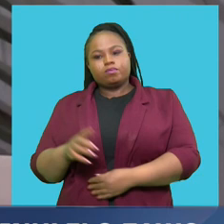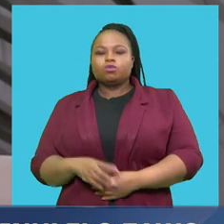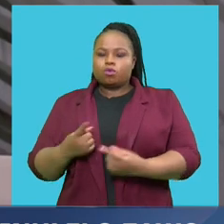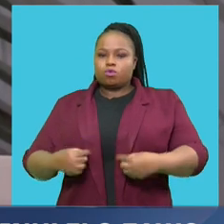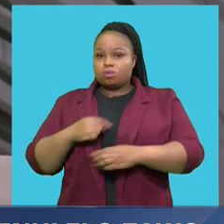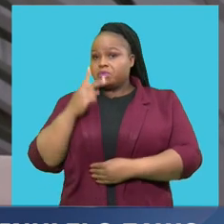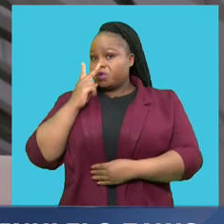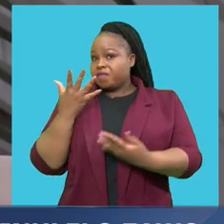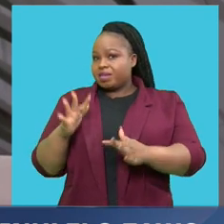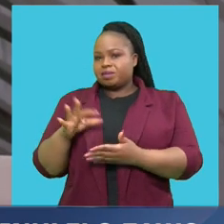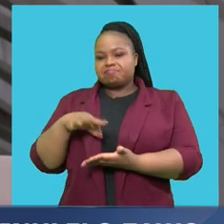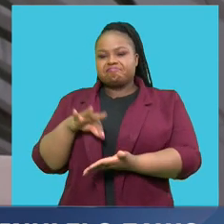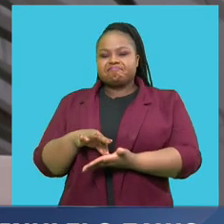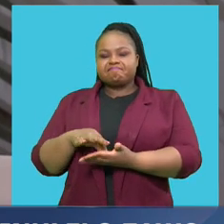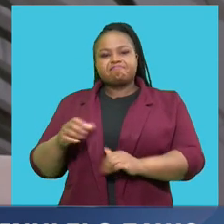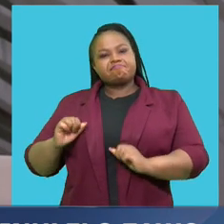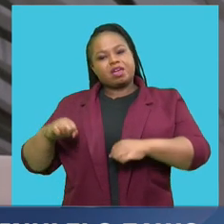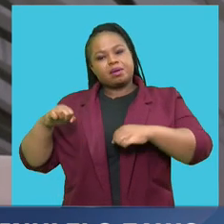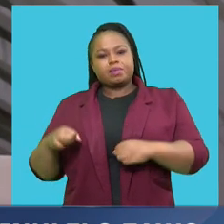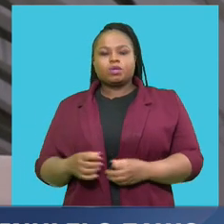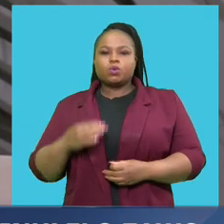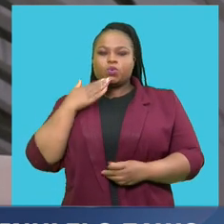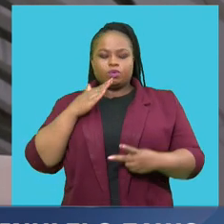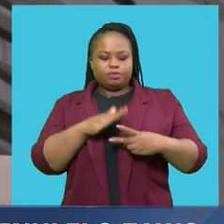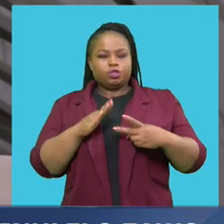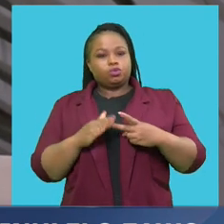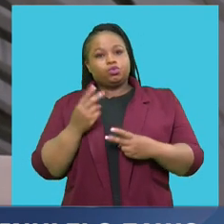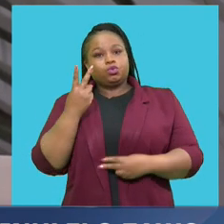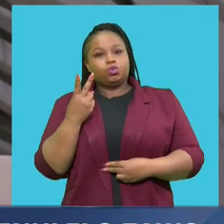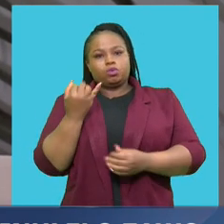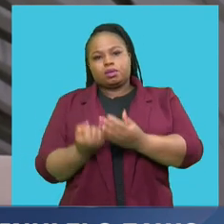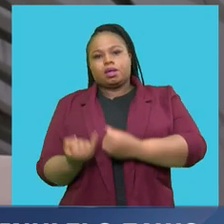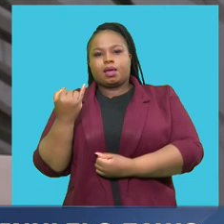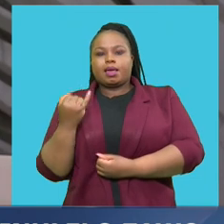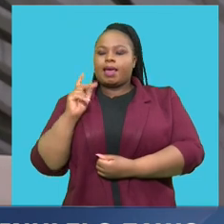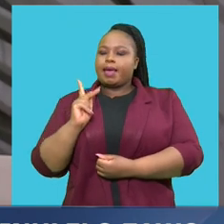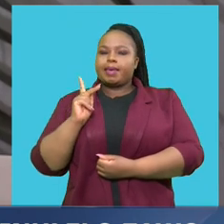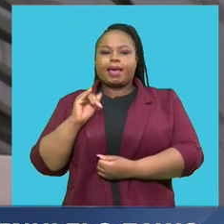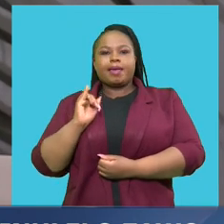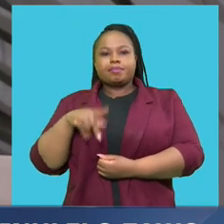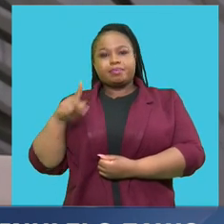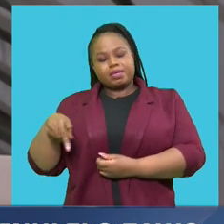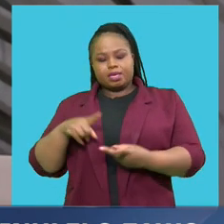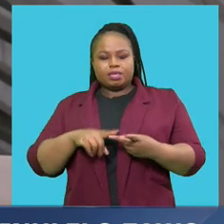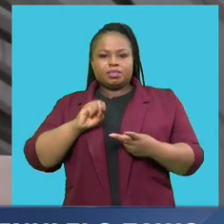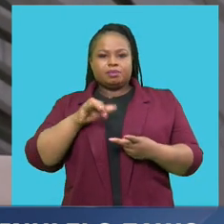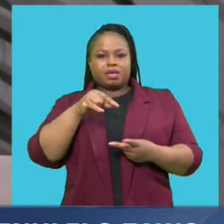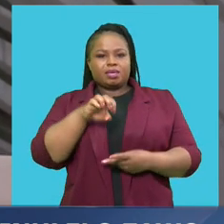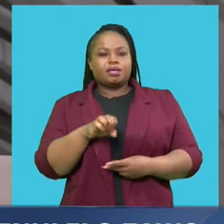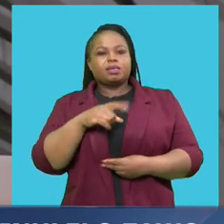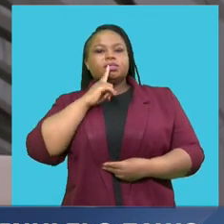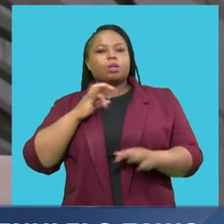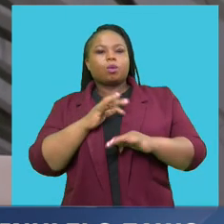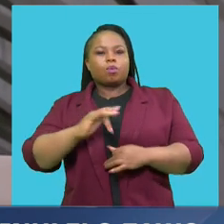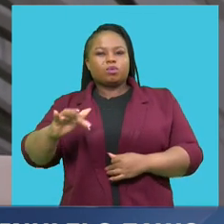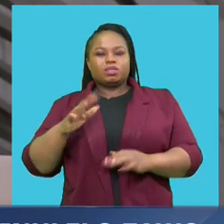2024, we witnessed the signing of agreement between the two independent power producers and Sibanye Stillwater for the